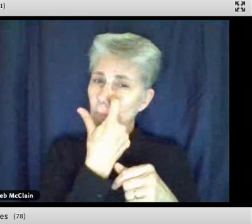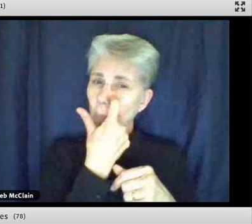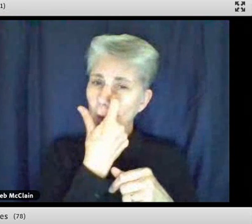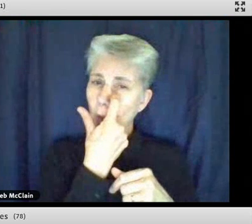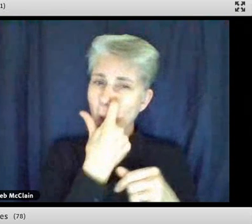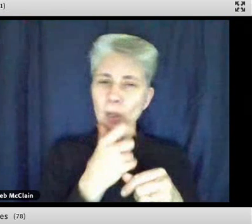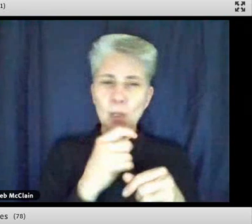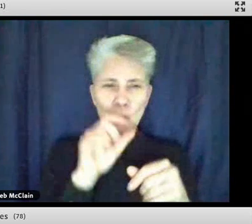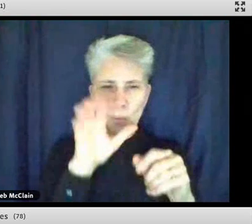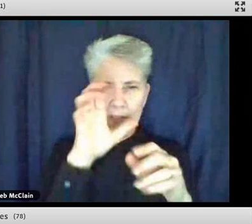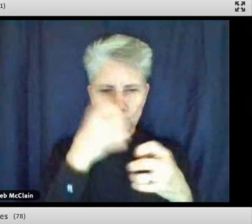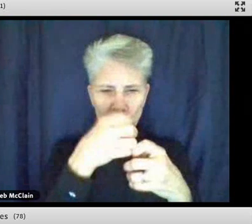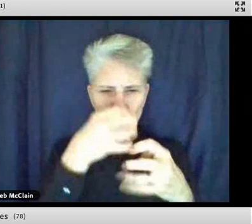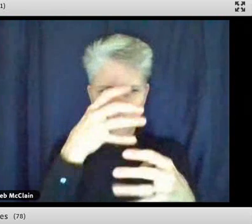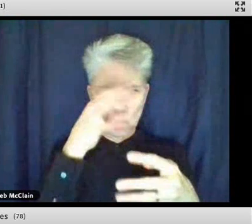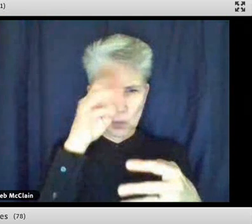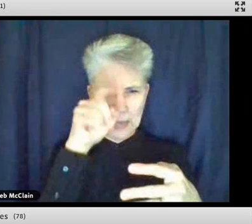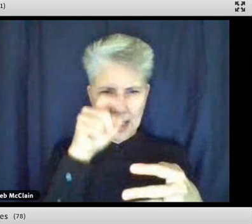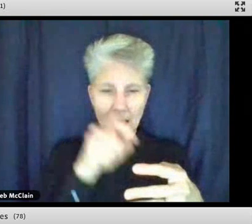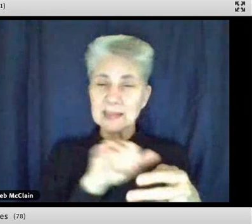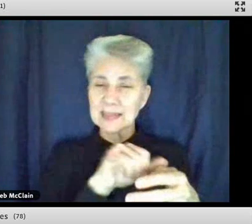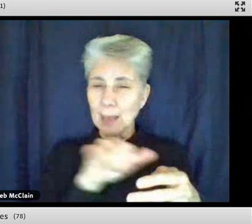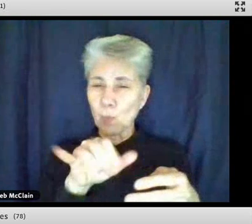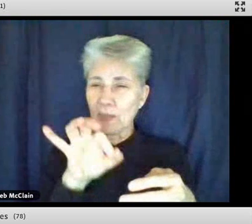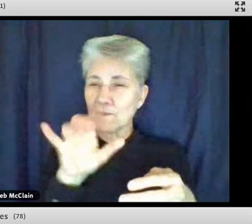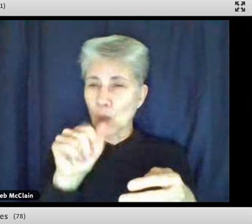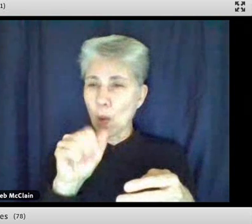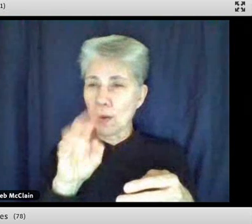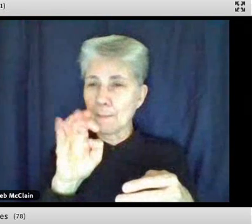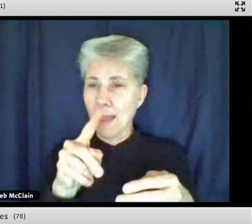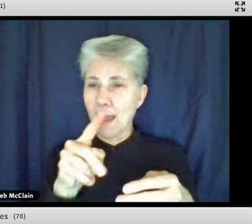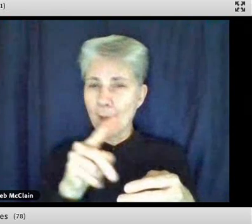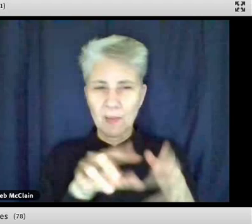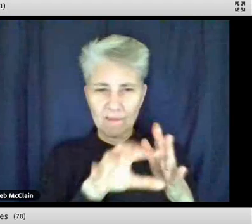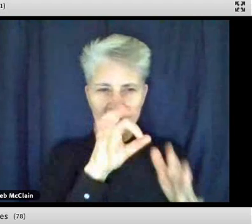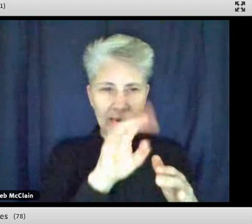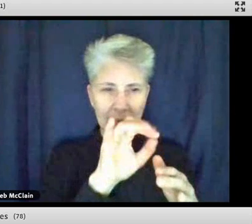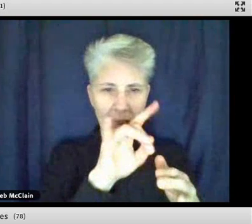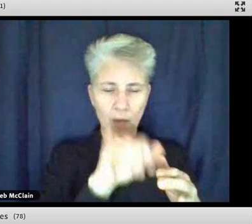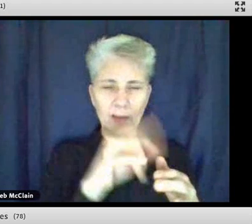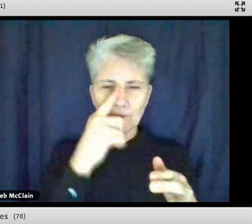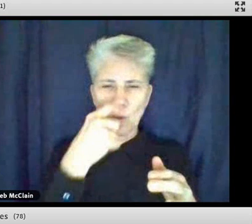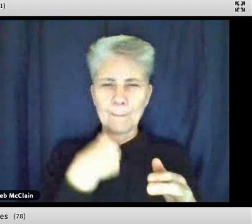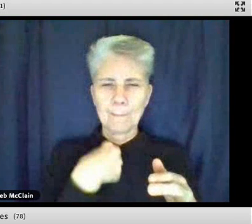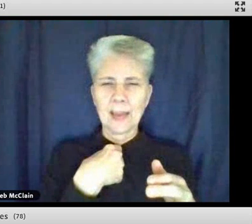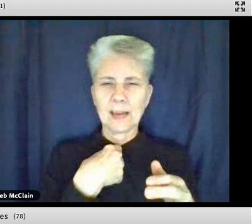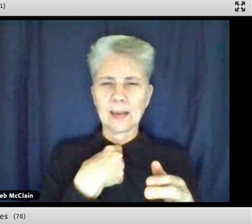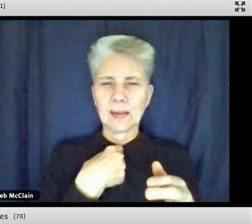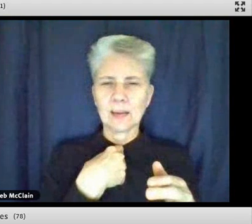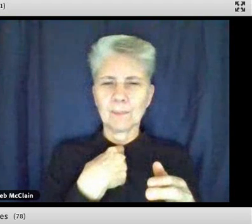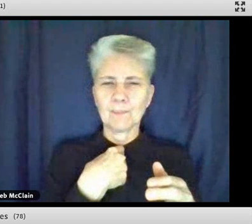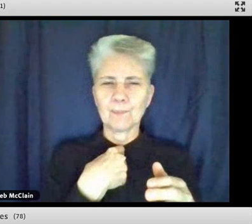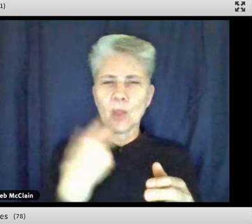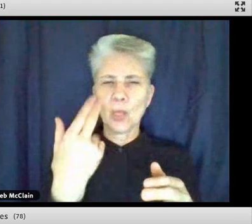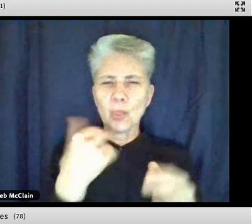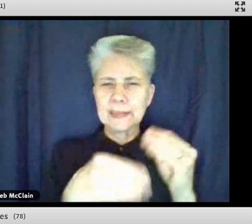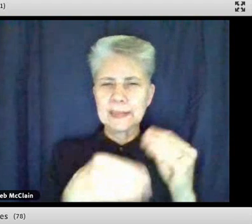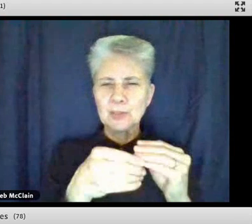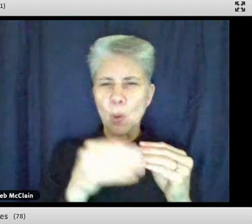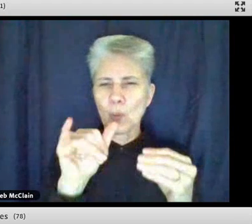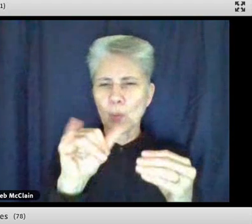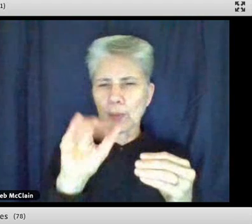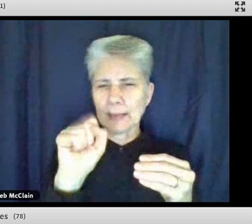map. So yeah, so for me, it's 13 total cases. We've had 9 deaths in